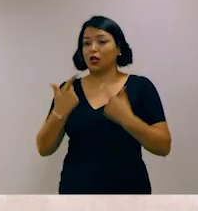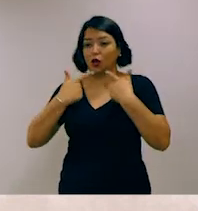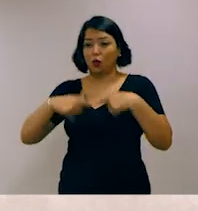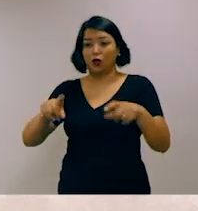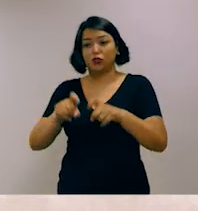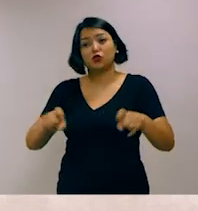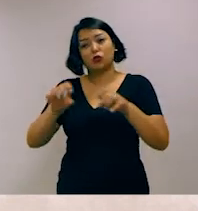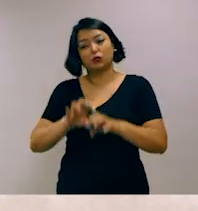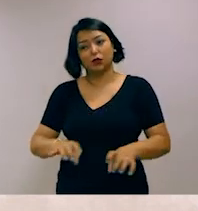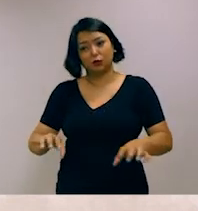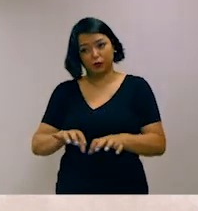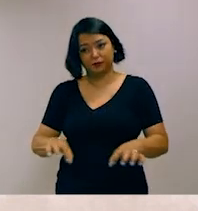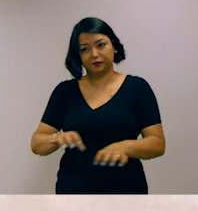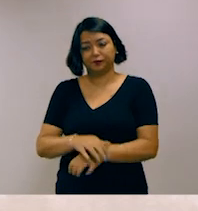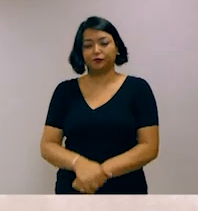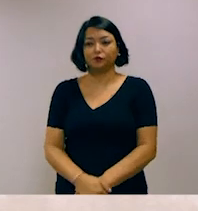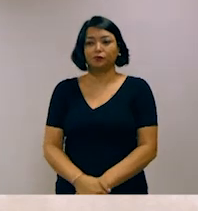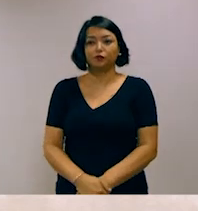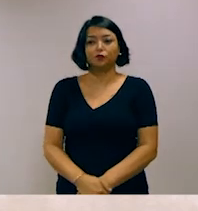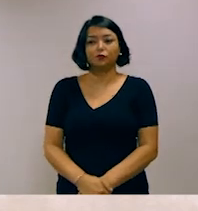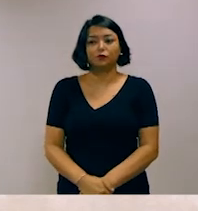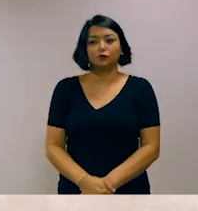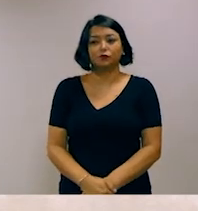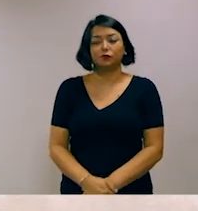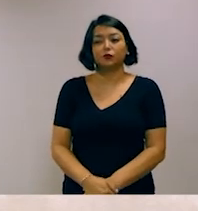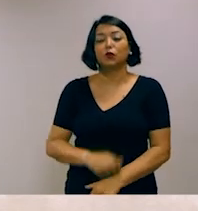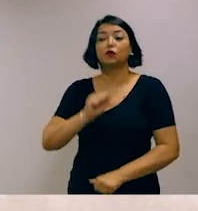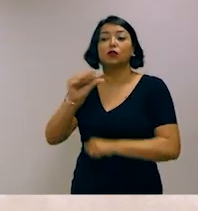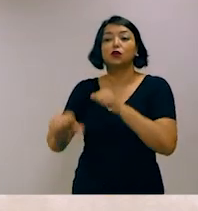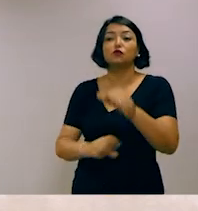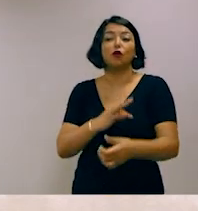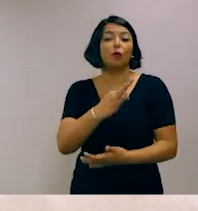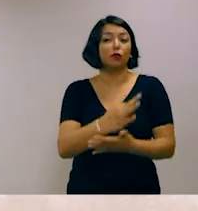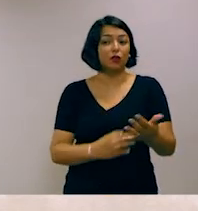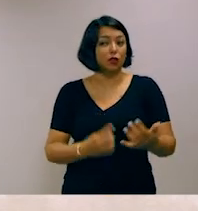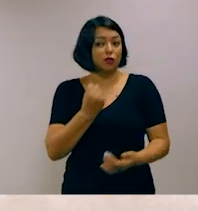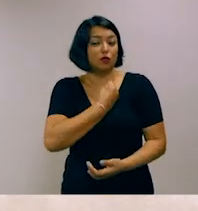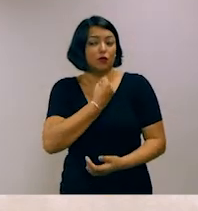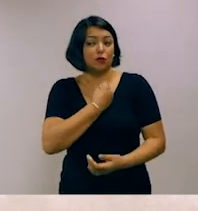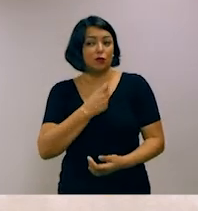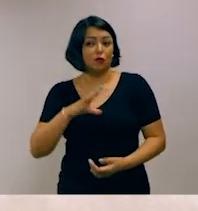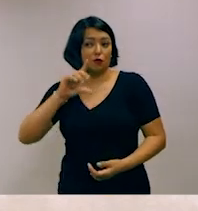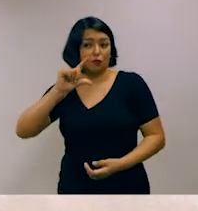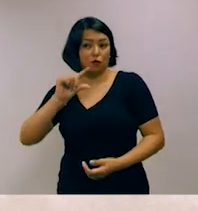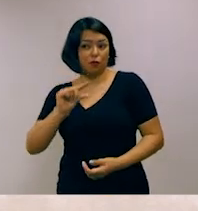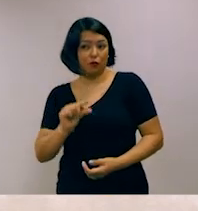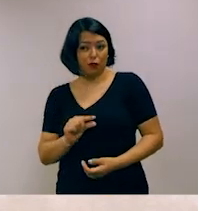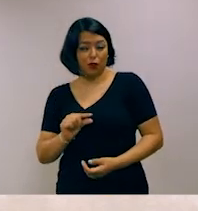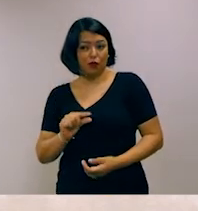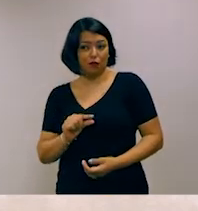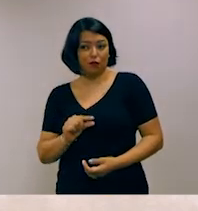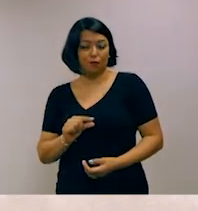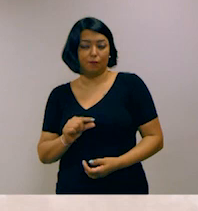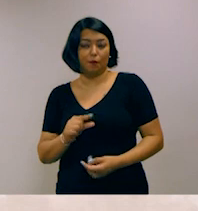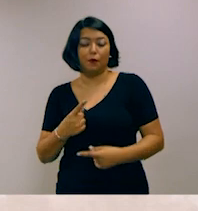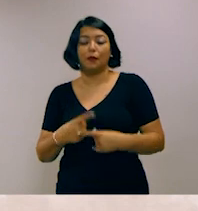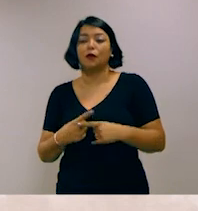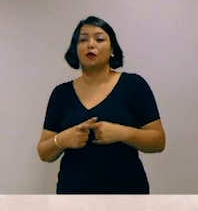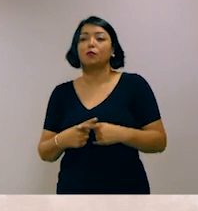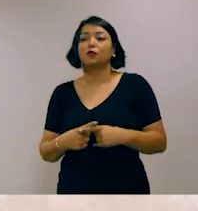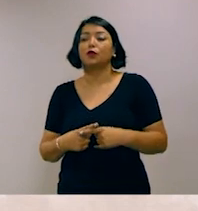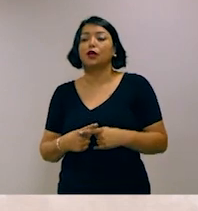And so the word embedding techniques transform a text into a low